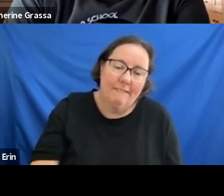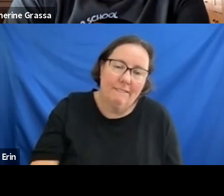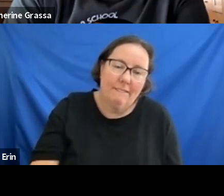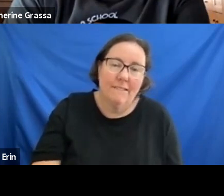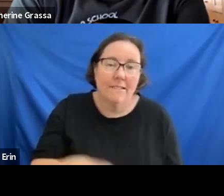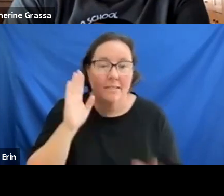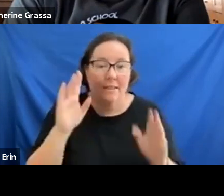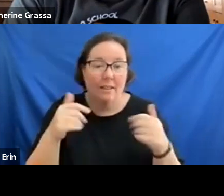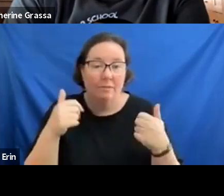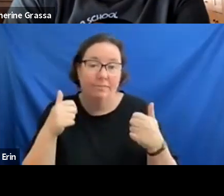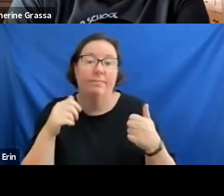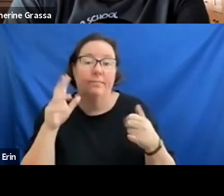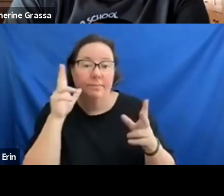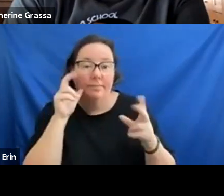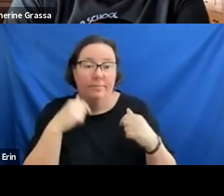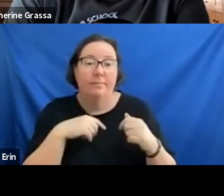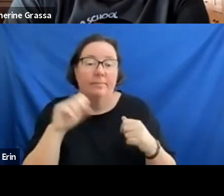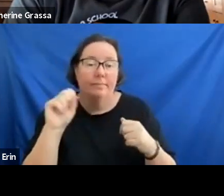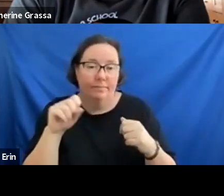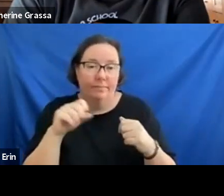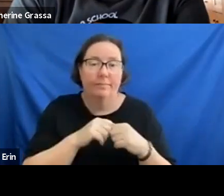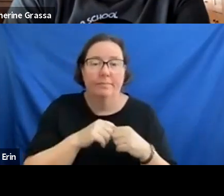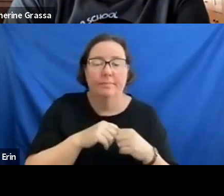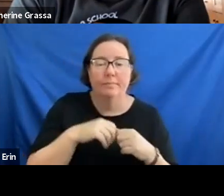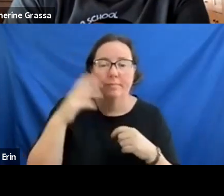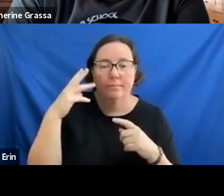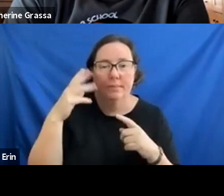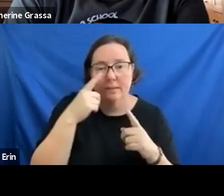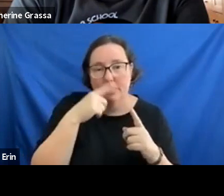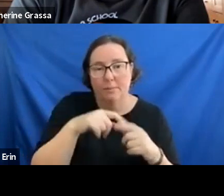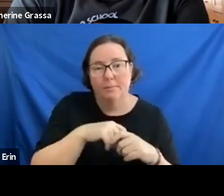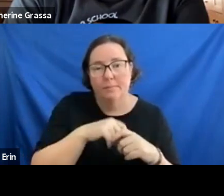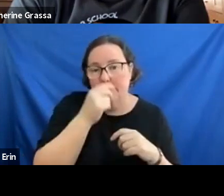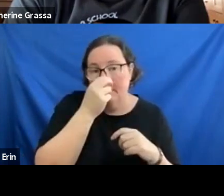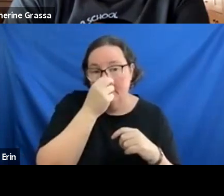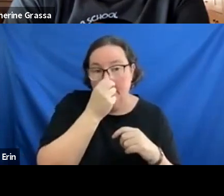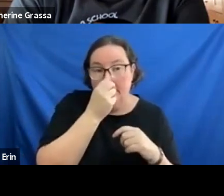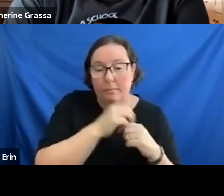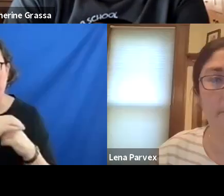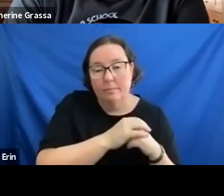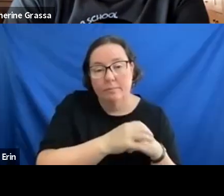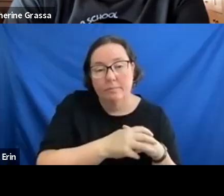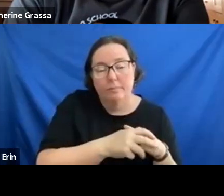Hello, can you hear me? Yes, hello. Please turn on your Okay. camera. Yes.